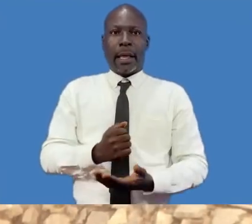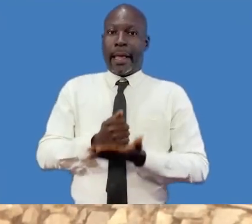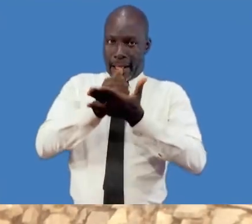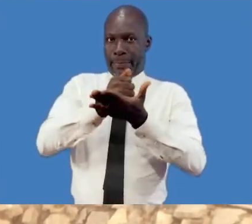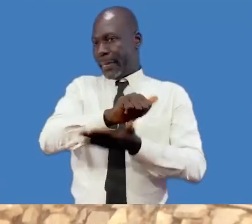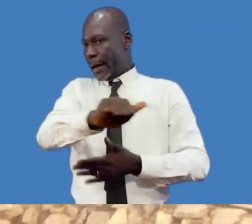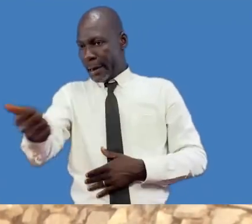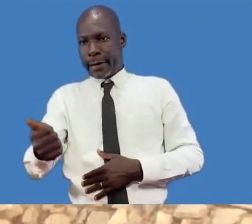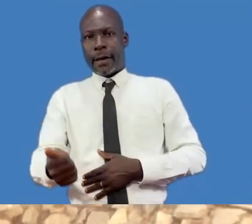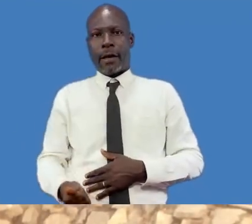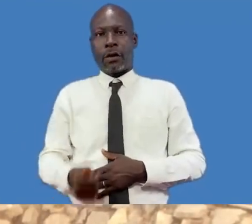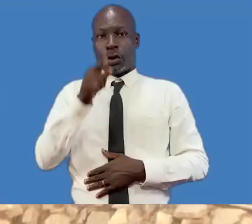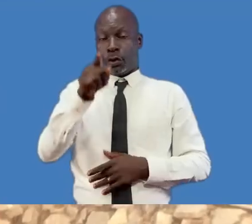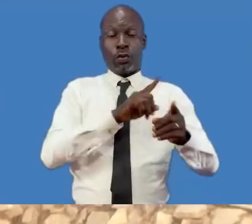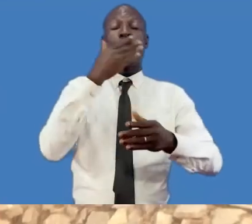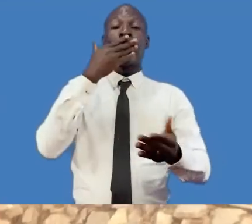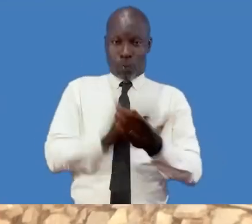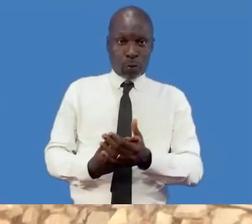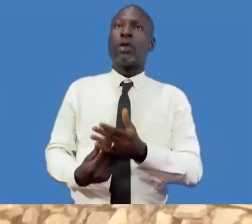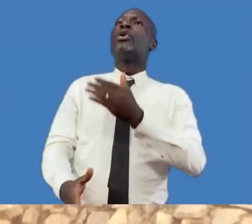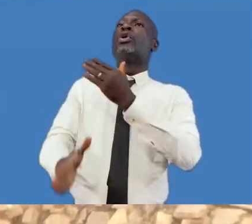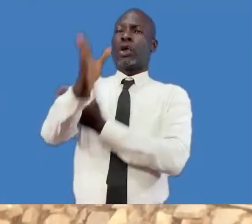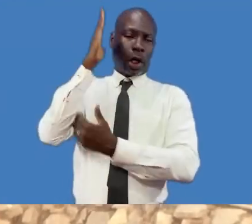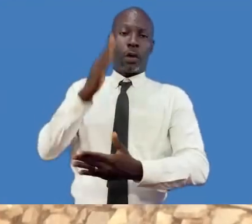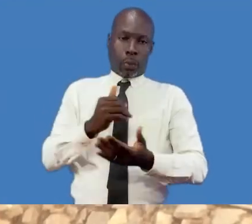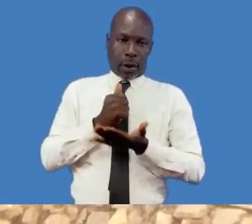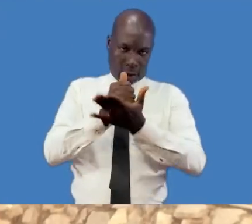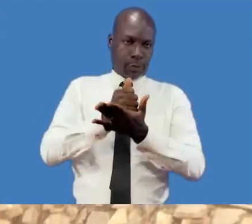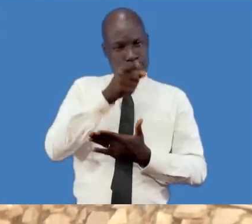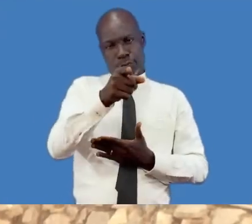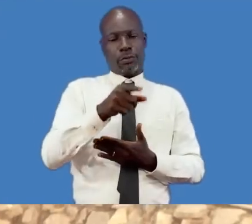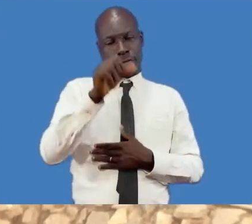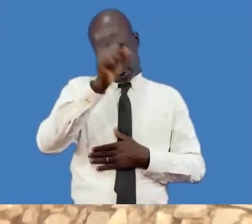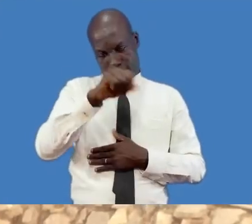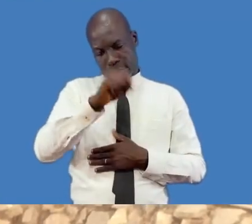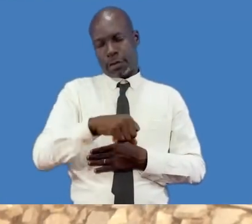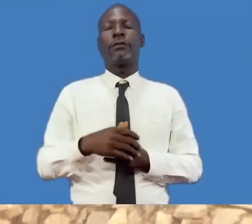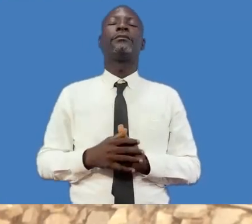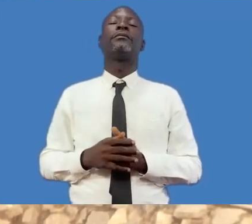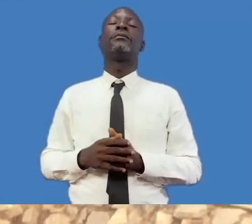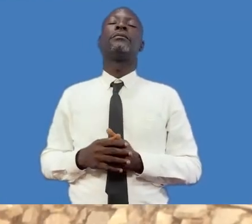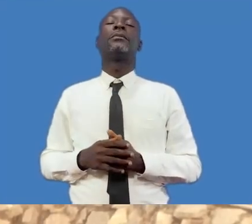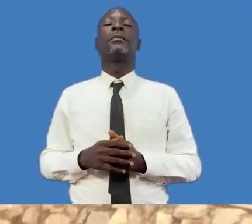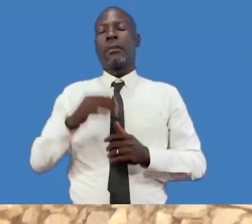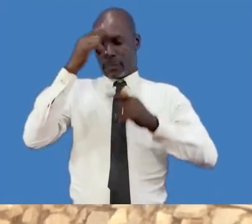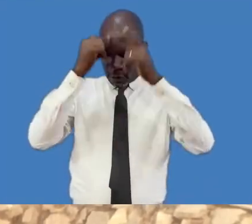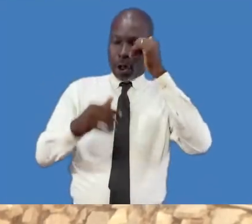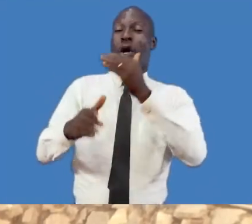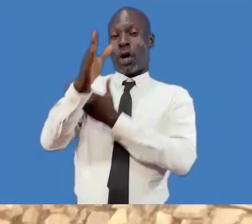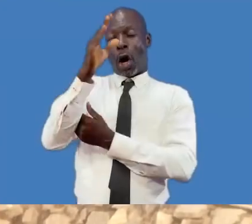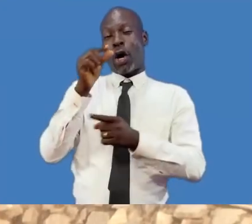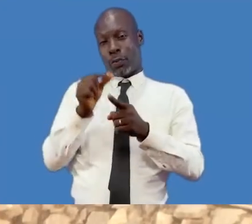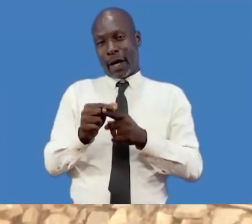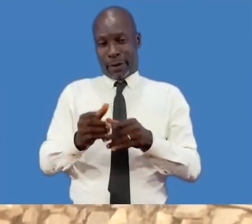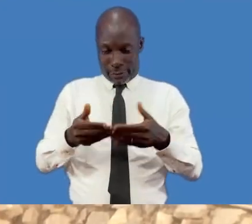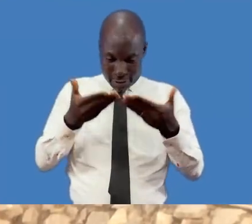na onipa say wo fre yi a ye eba e wo abrabo fasa asemi fatu trim isan so onyankopon asamu a